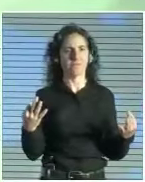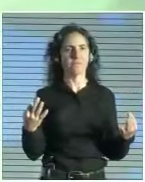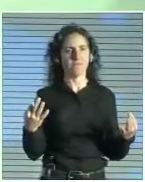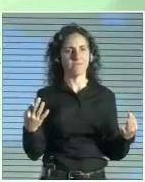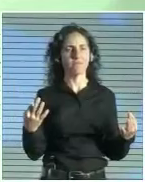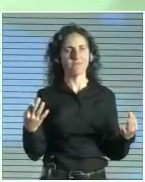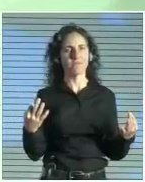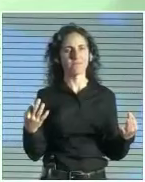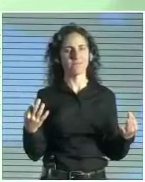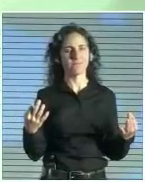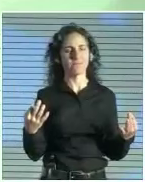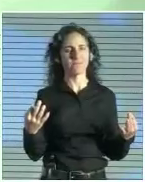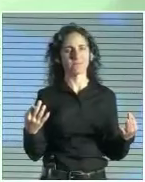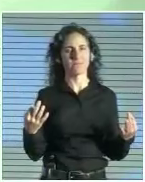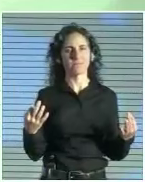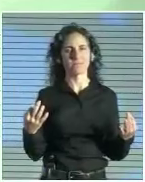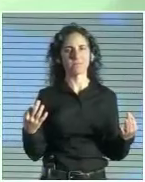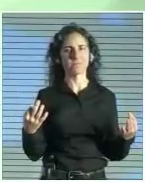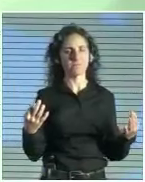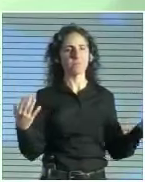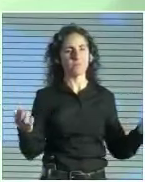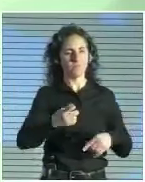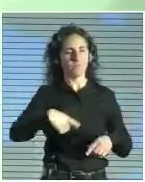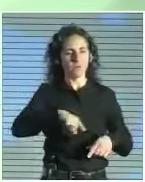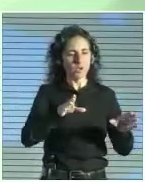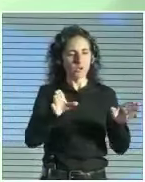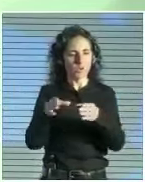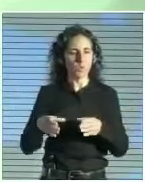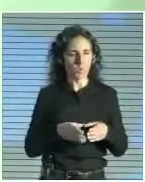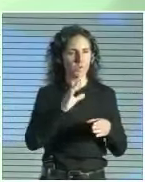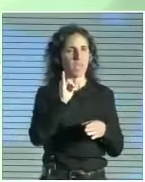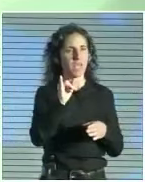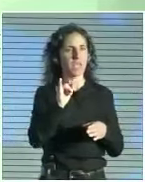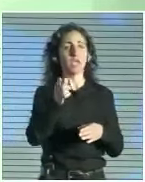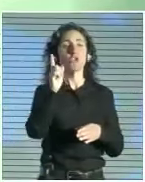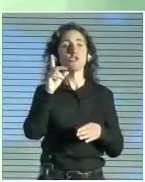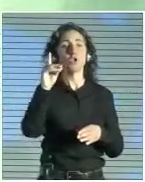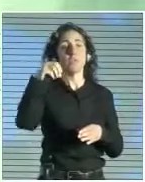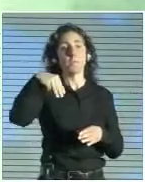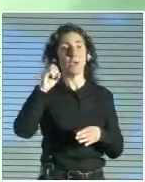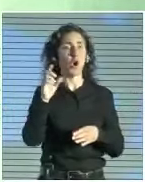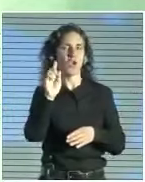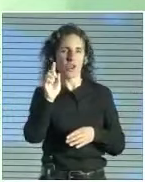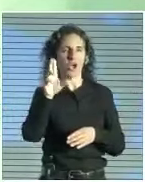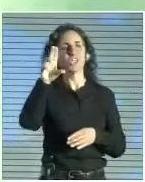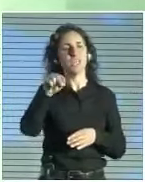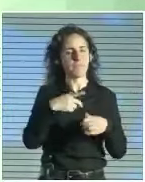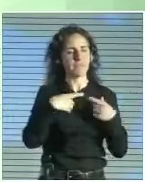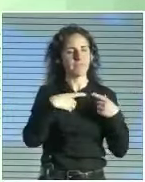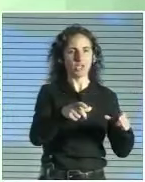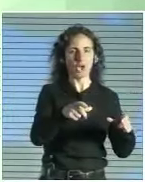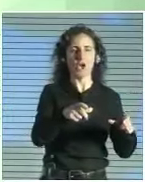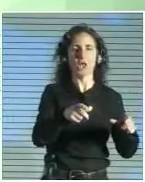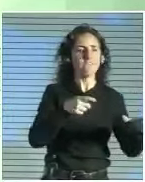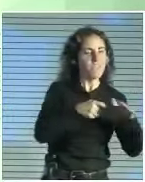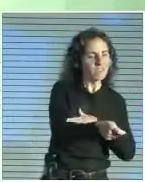groups. We're going to bring people from not just the DMOs, but there are people going to be from the hotel sector, the investment sector, the community sector, elected officials.